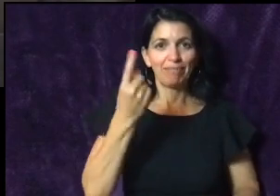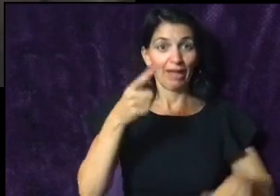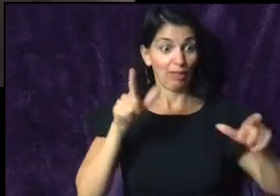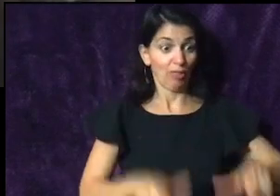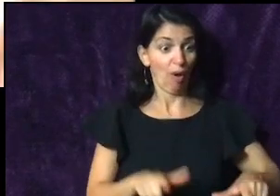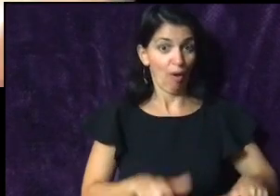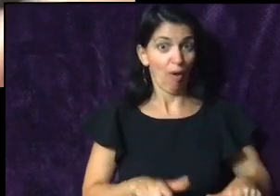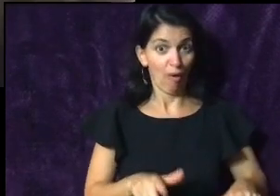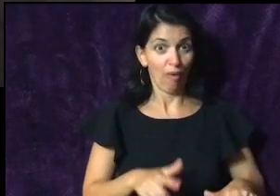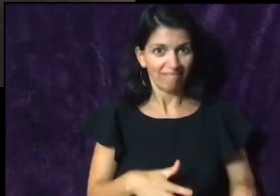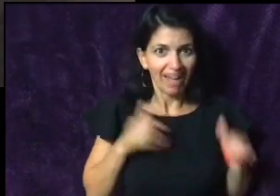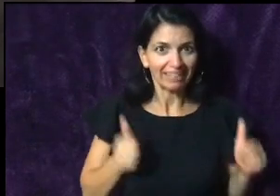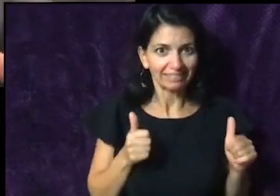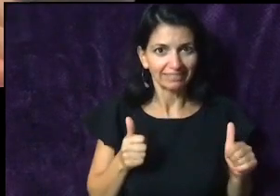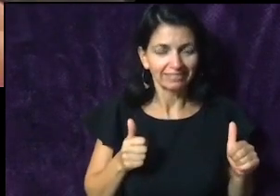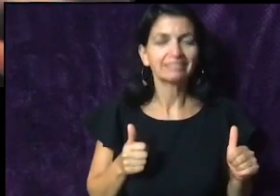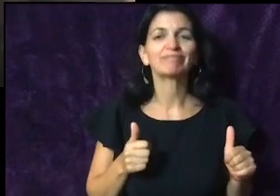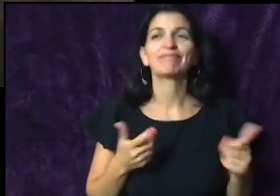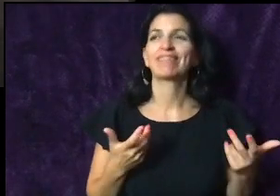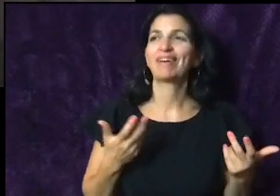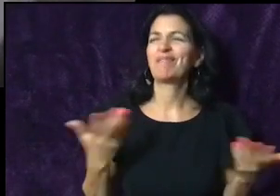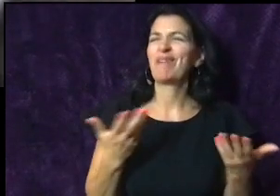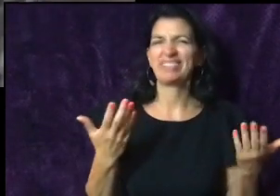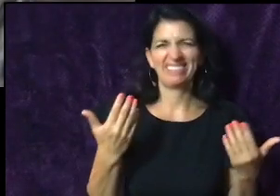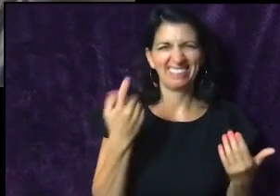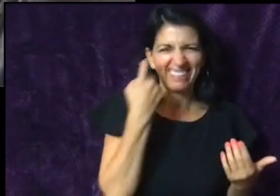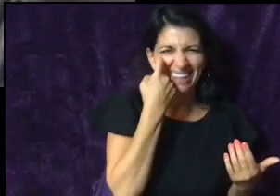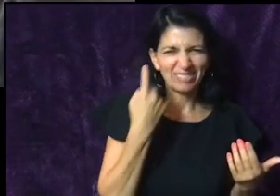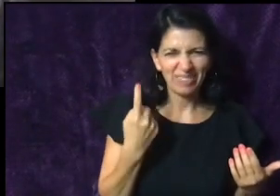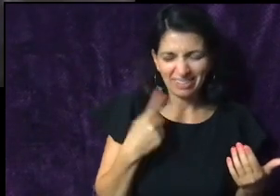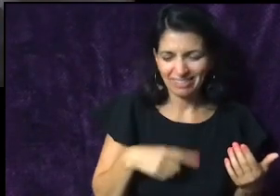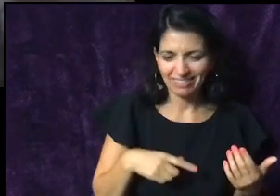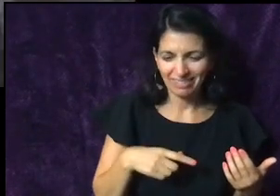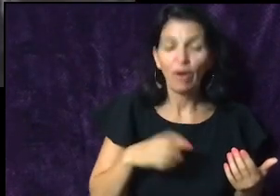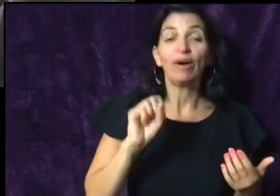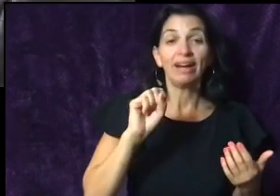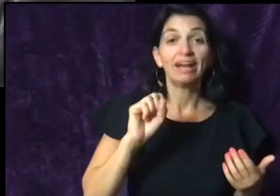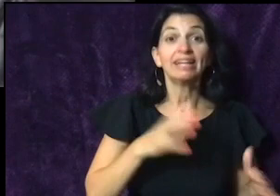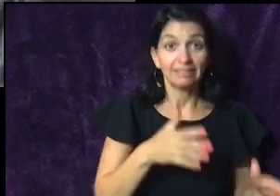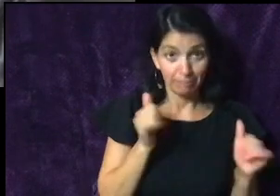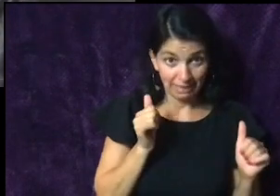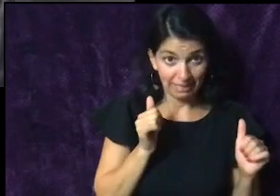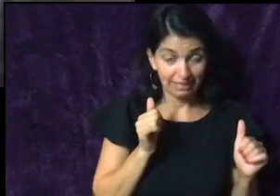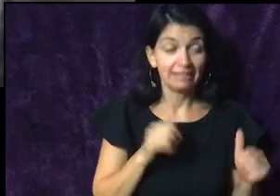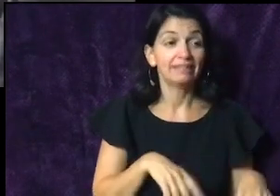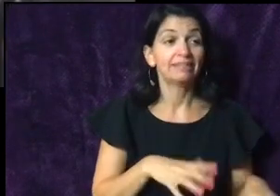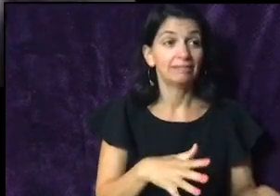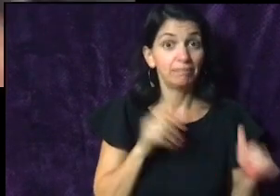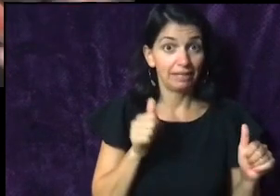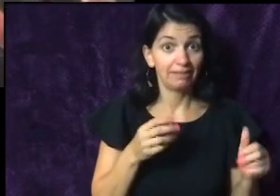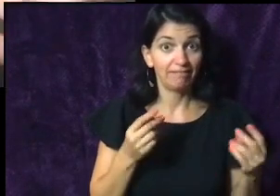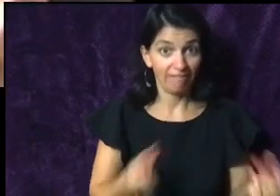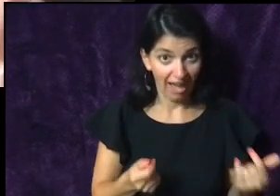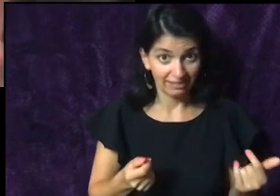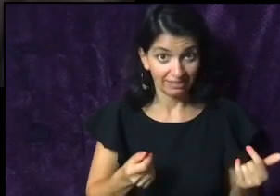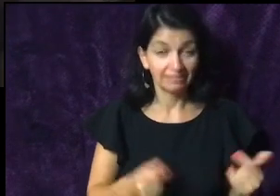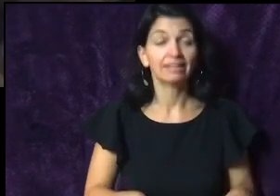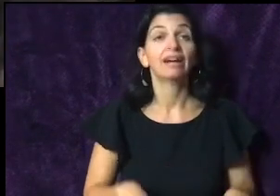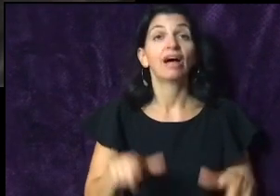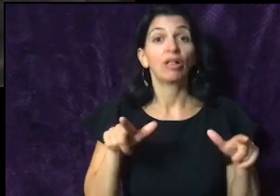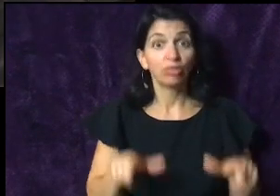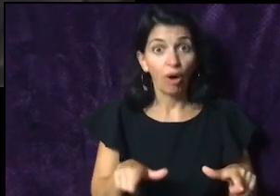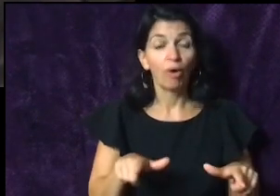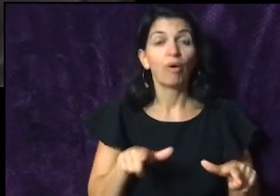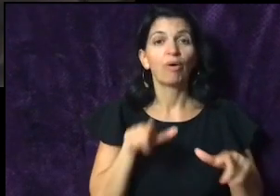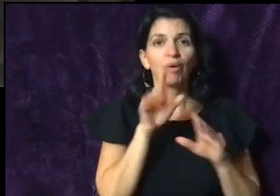that's low and fast and what was the last one? So speed, the pitch is low, the speed is fast, the volume is quiet. Low and fast and